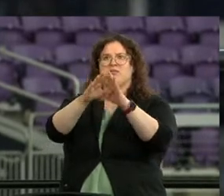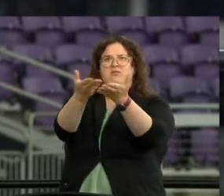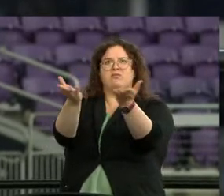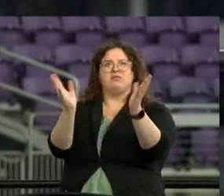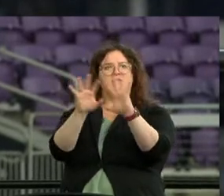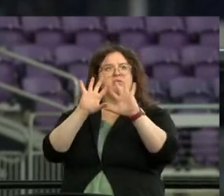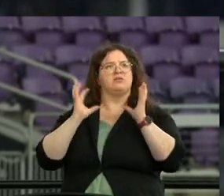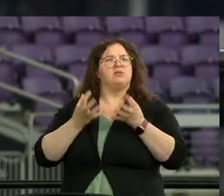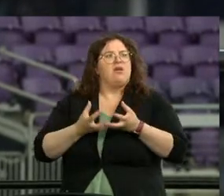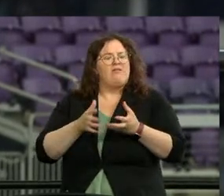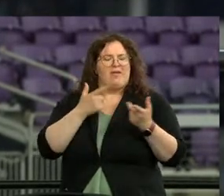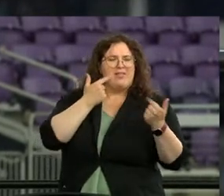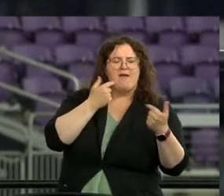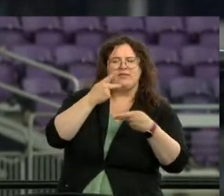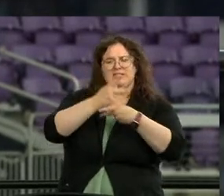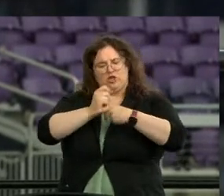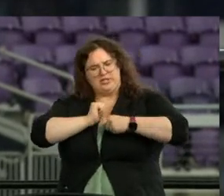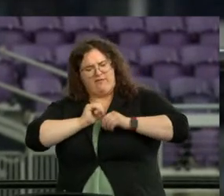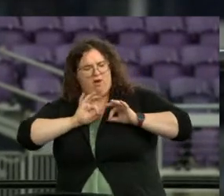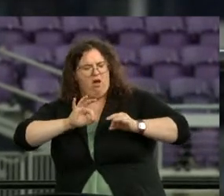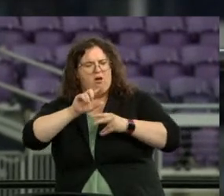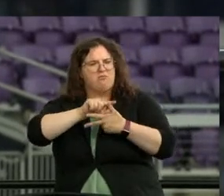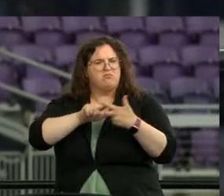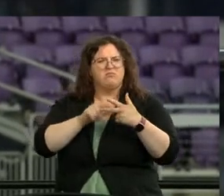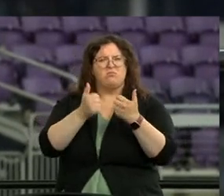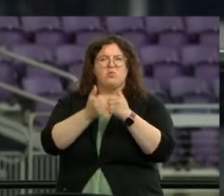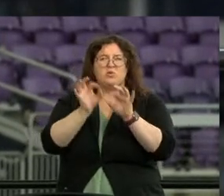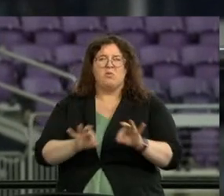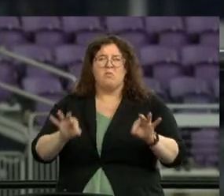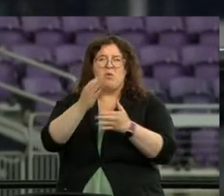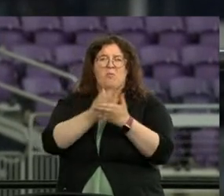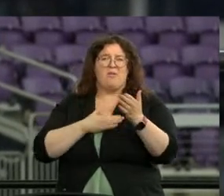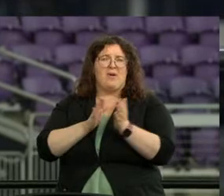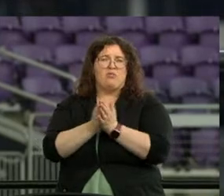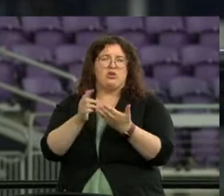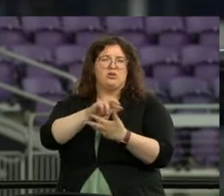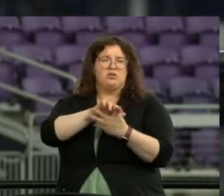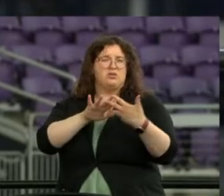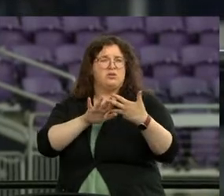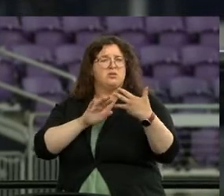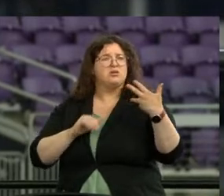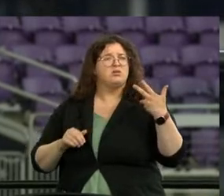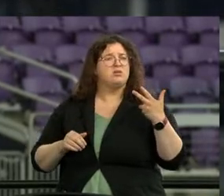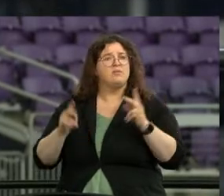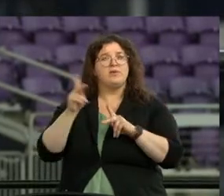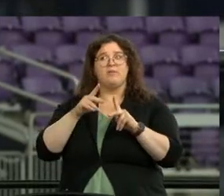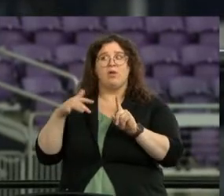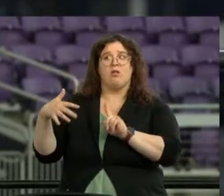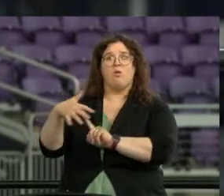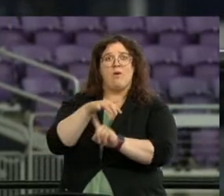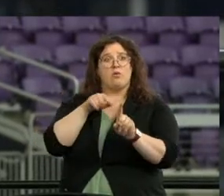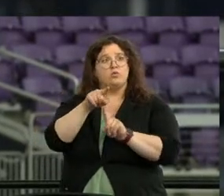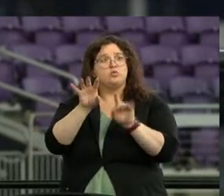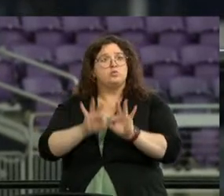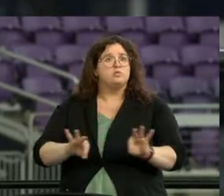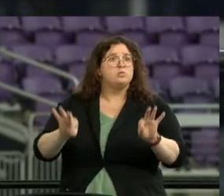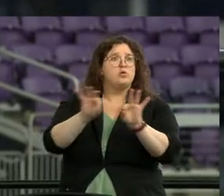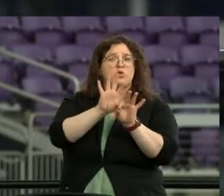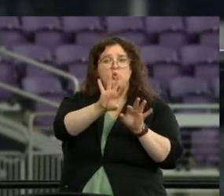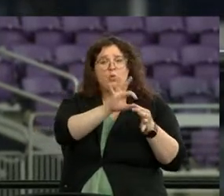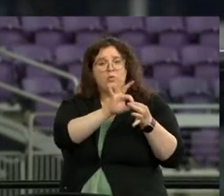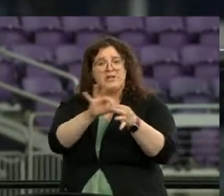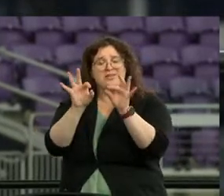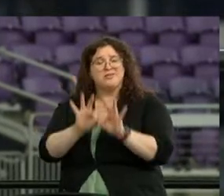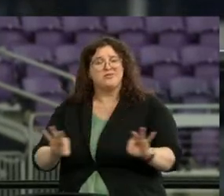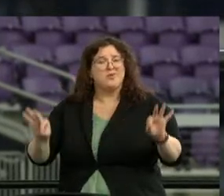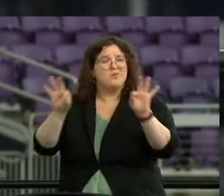taking care of yourself and laughing are all the key elements of the Power of Five. Know that the people around you matter, the relationships matter, and